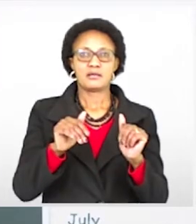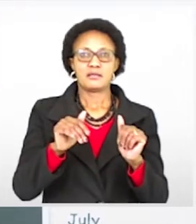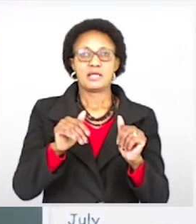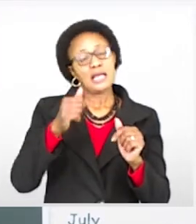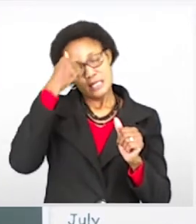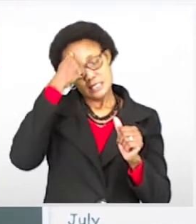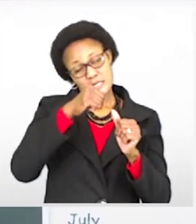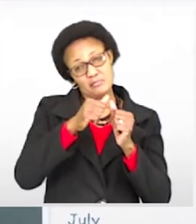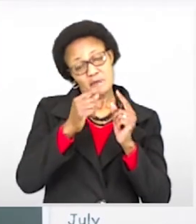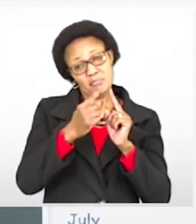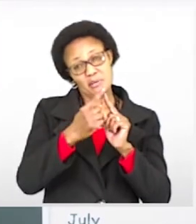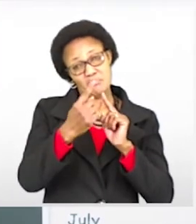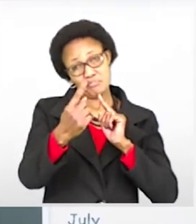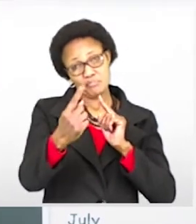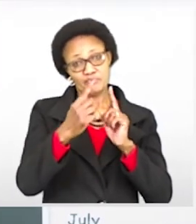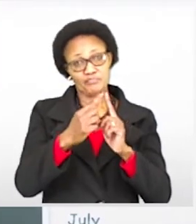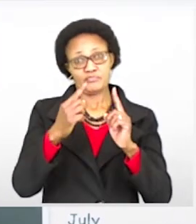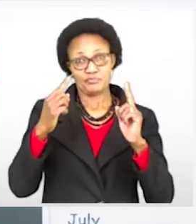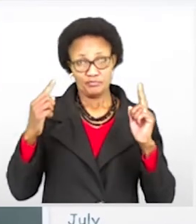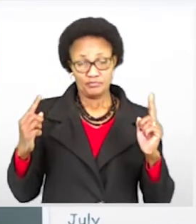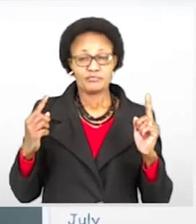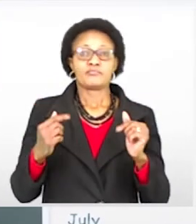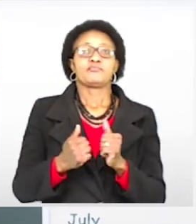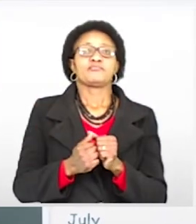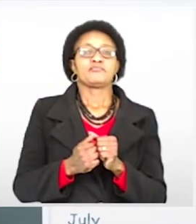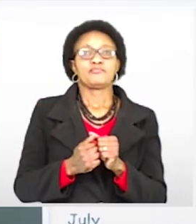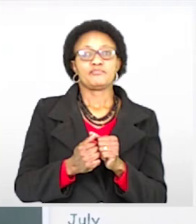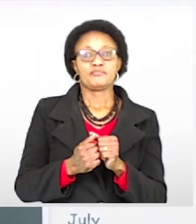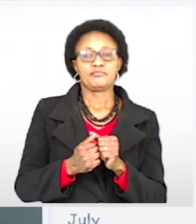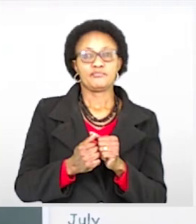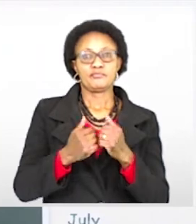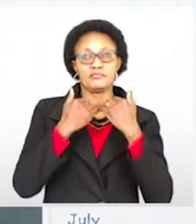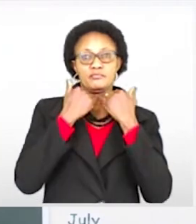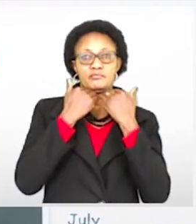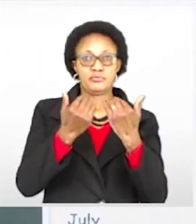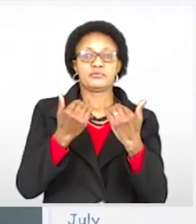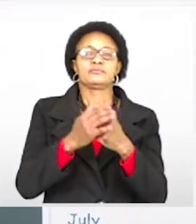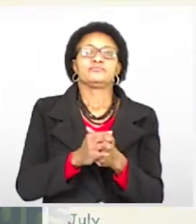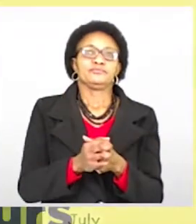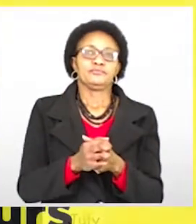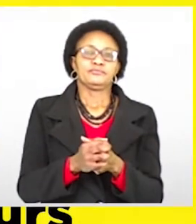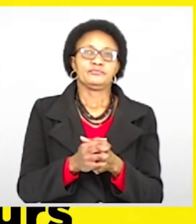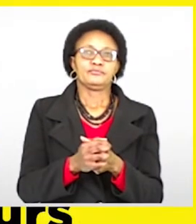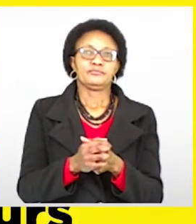social distancing on both sides and in front of you as well.